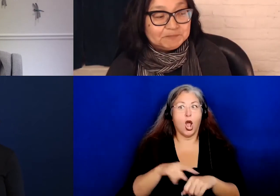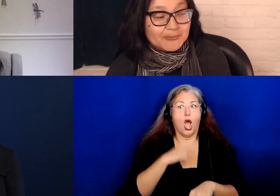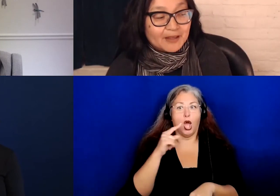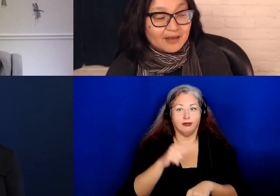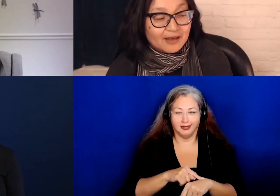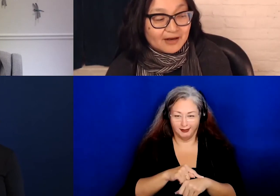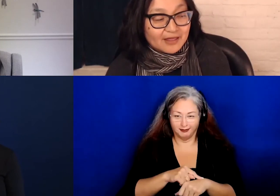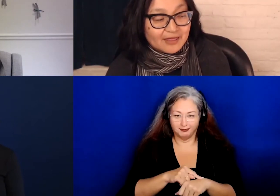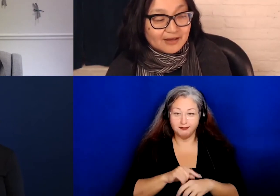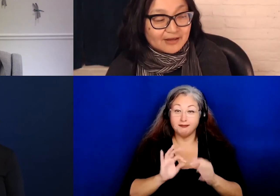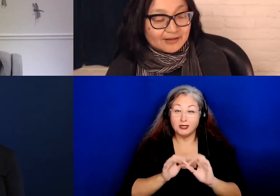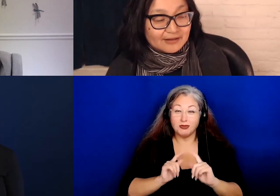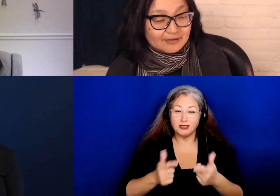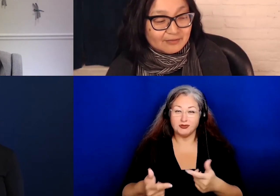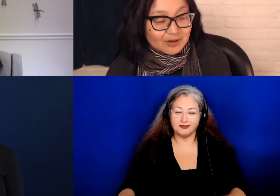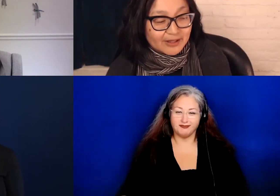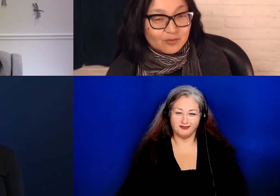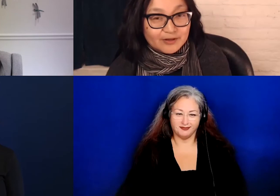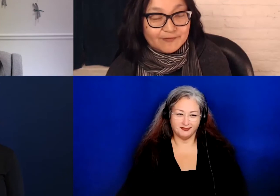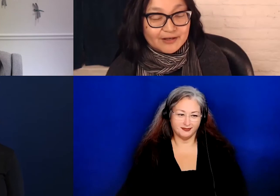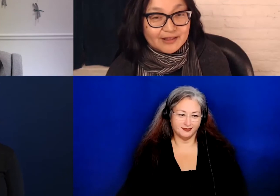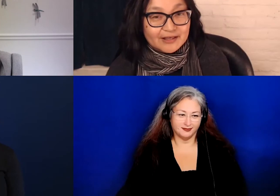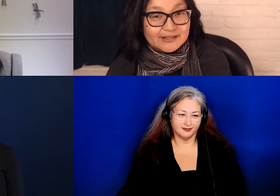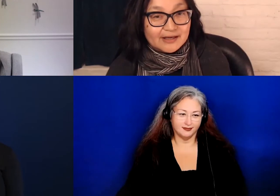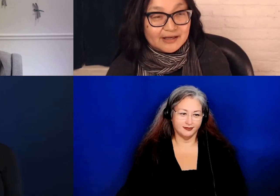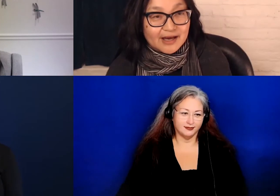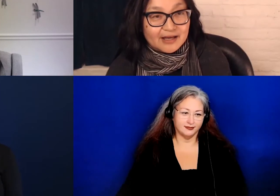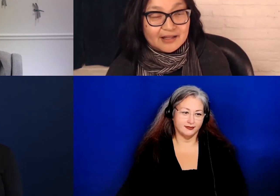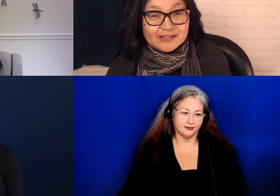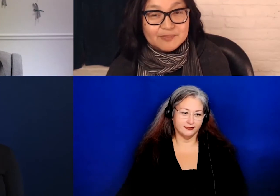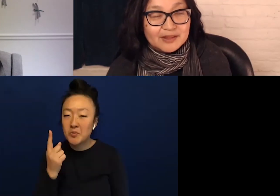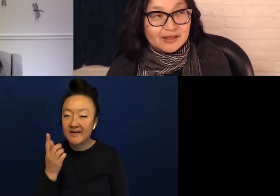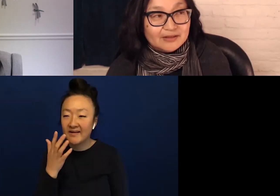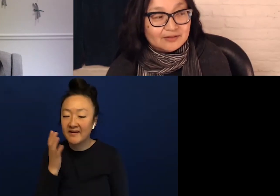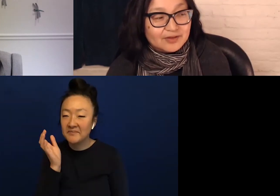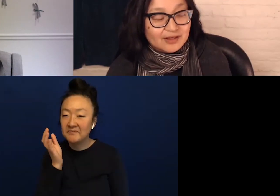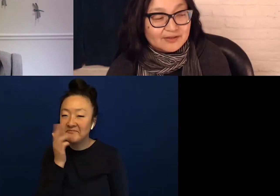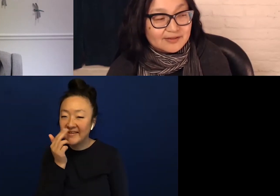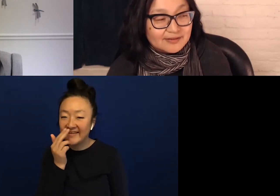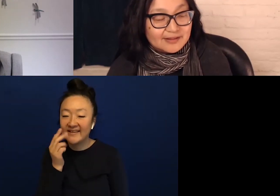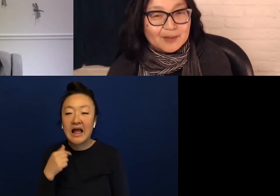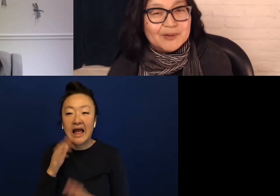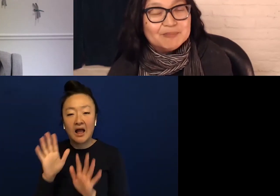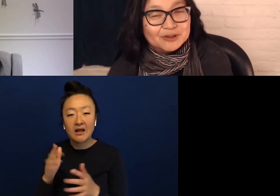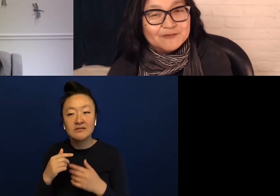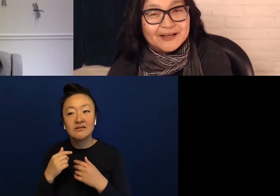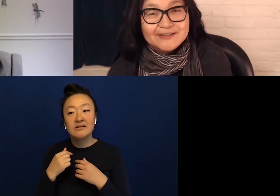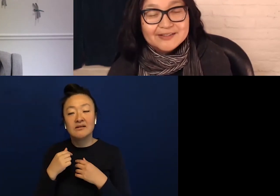time. And I think one funny thing is I had a lot of sympathy, for these